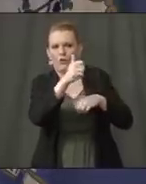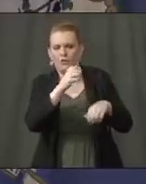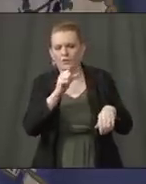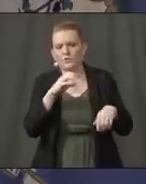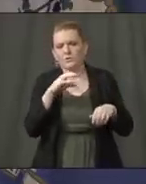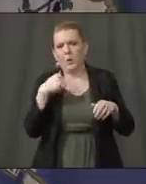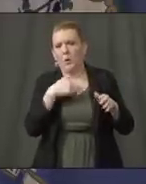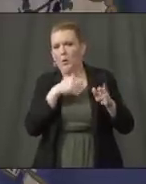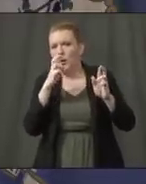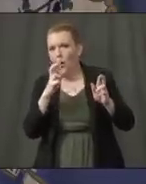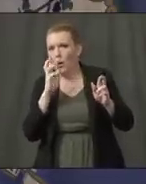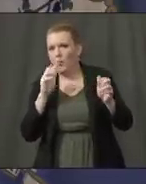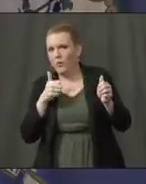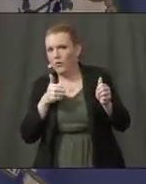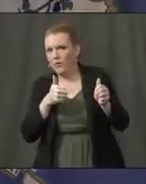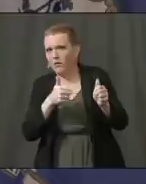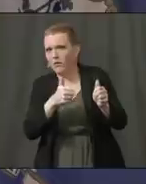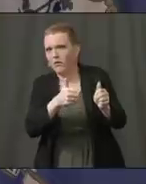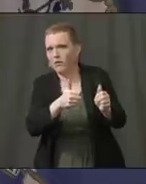make a difference in the future.